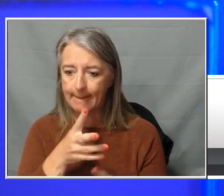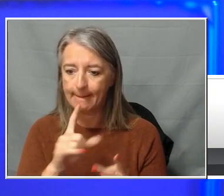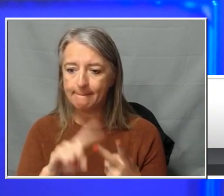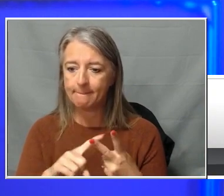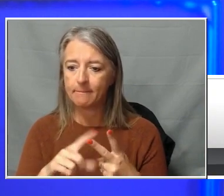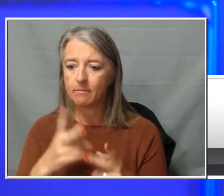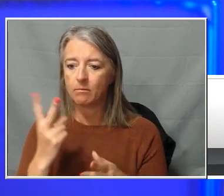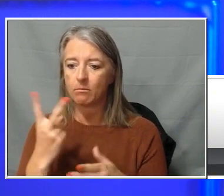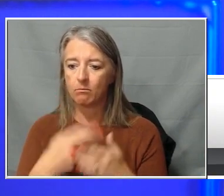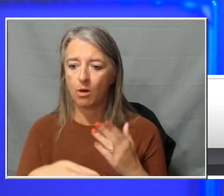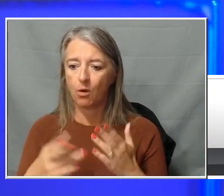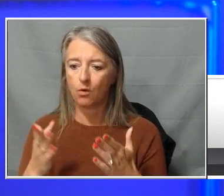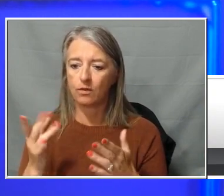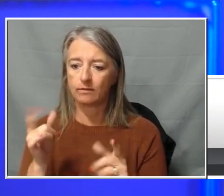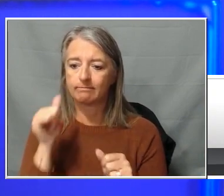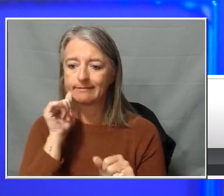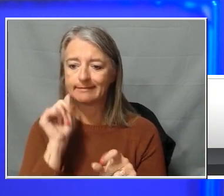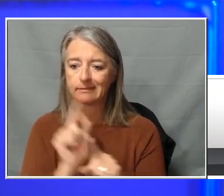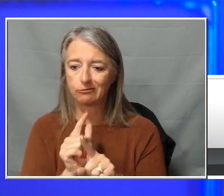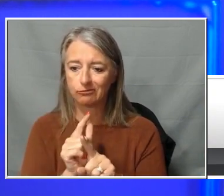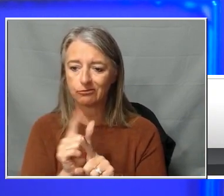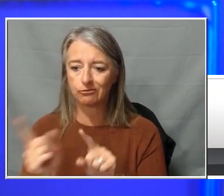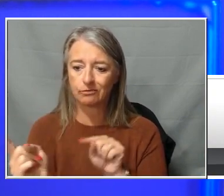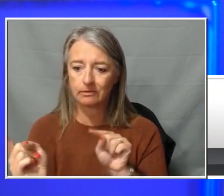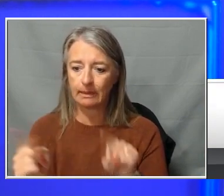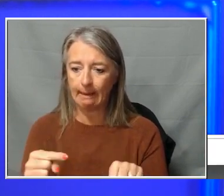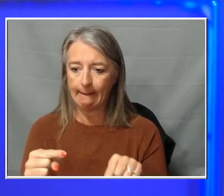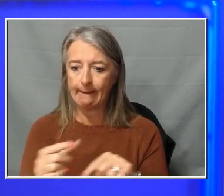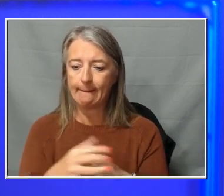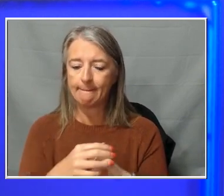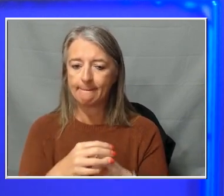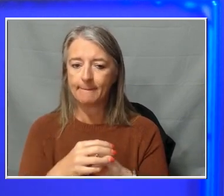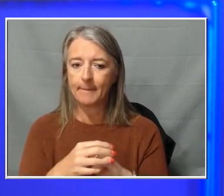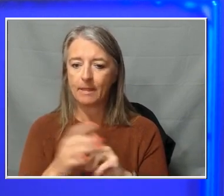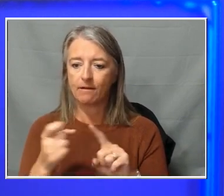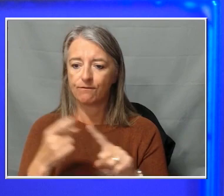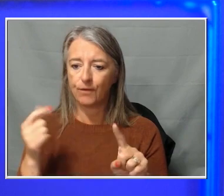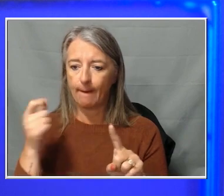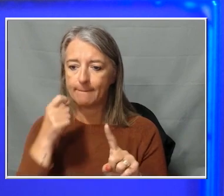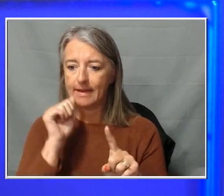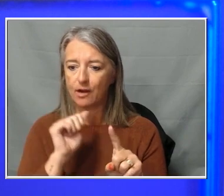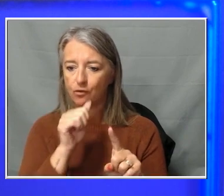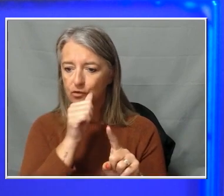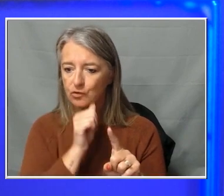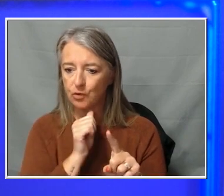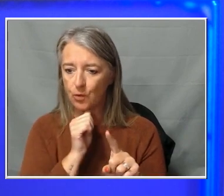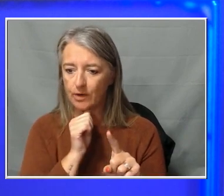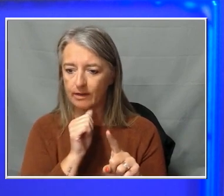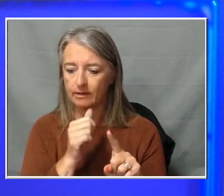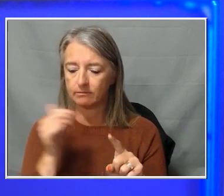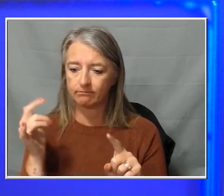came, my sister, they came from Arizona actually,